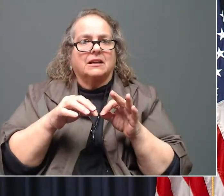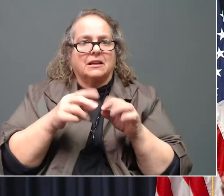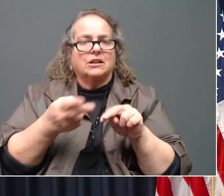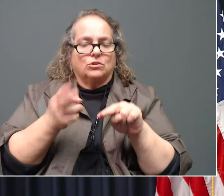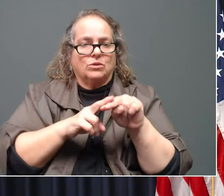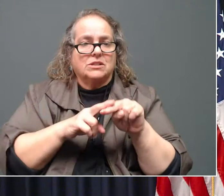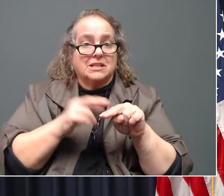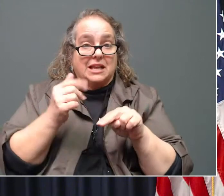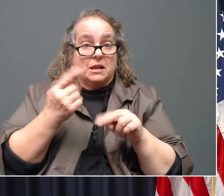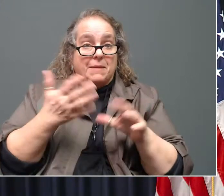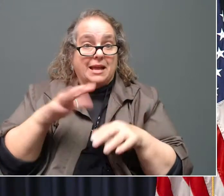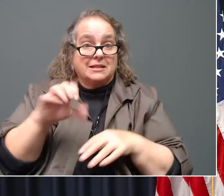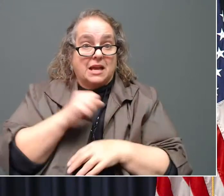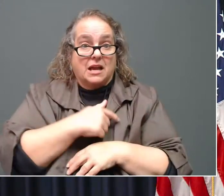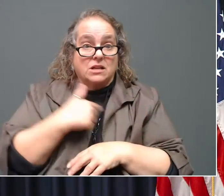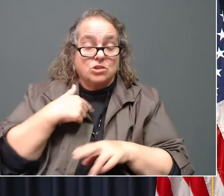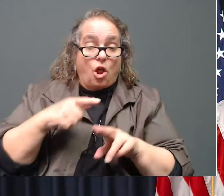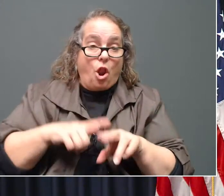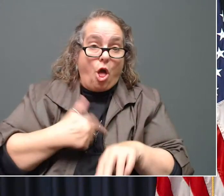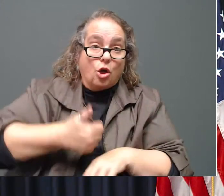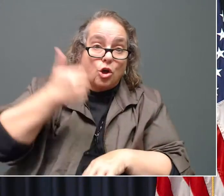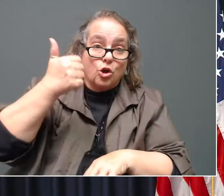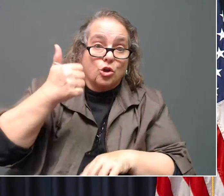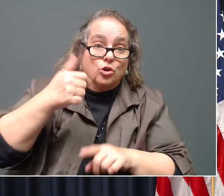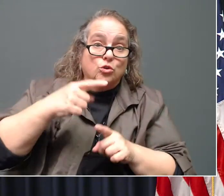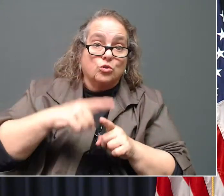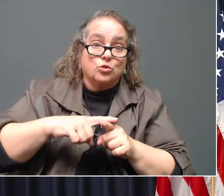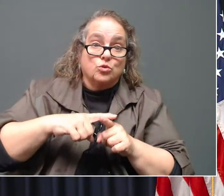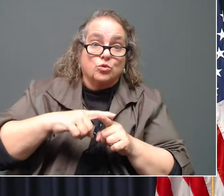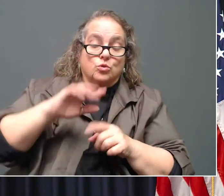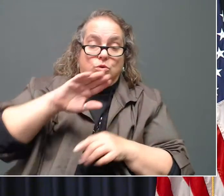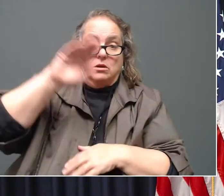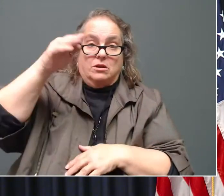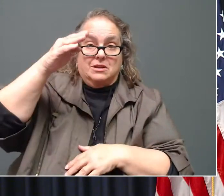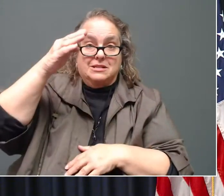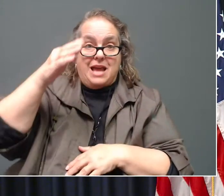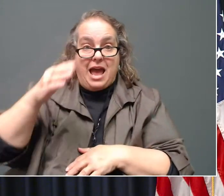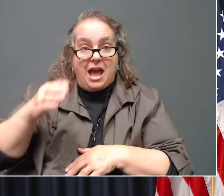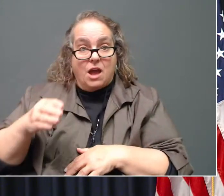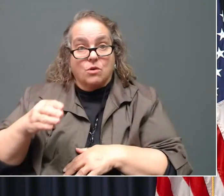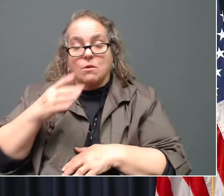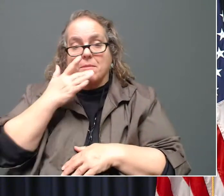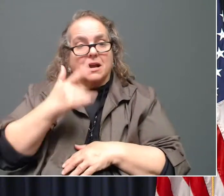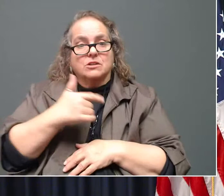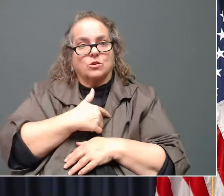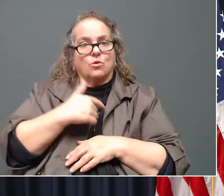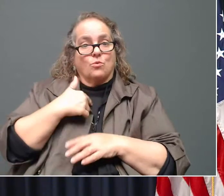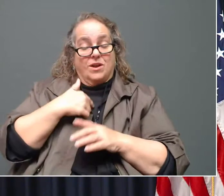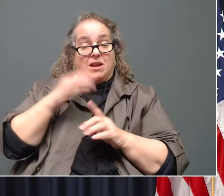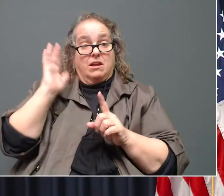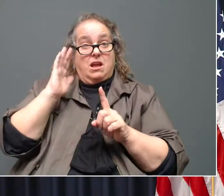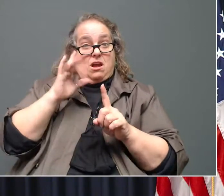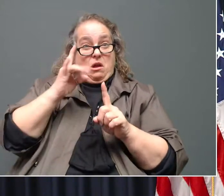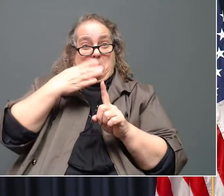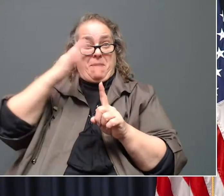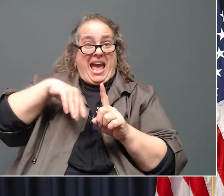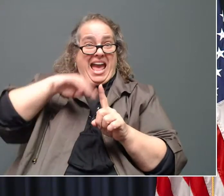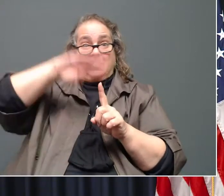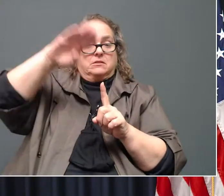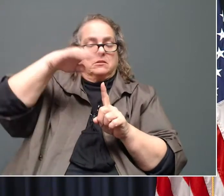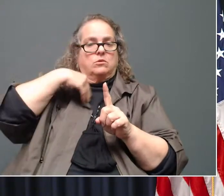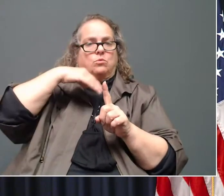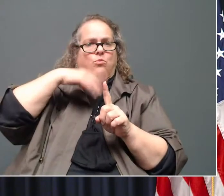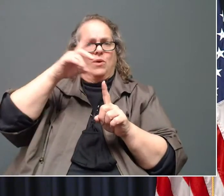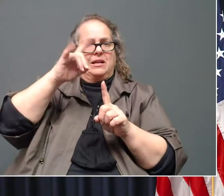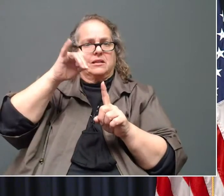longer to come down than some others because we blunted the very serious and significant increase we were seeing with those really